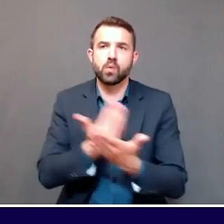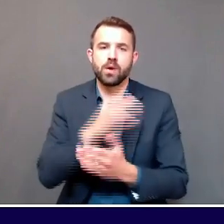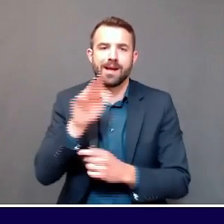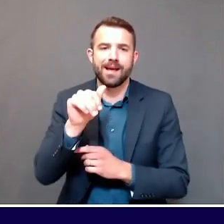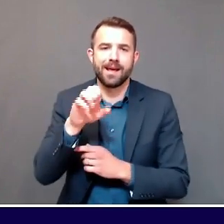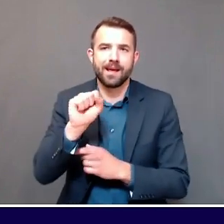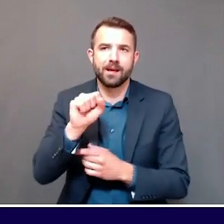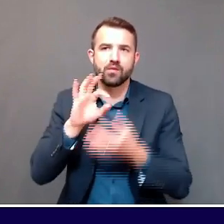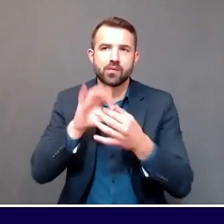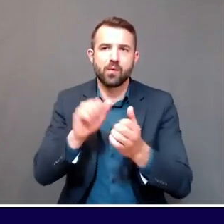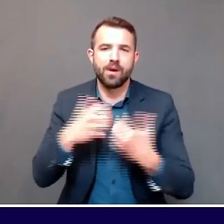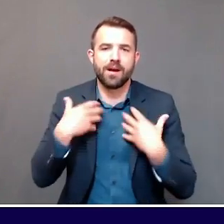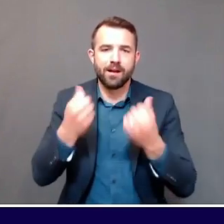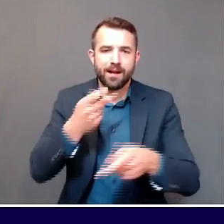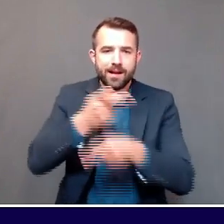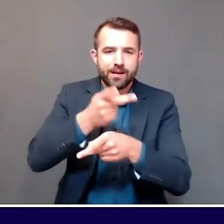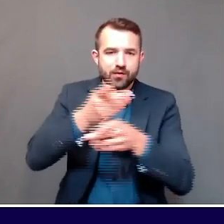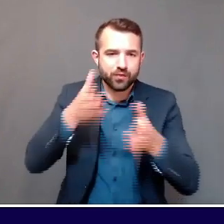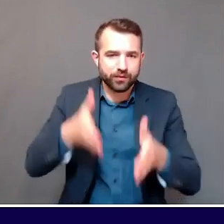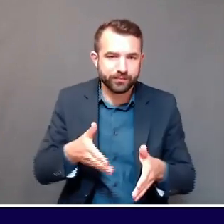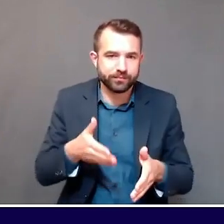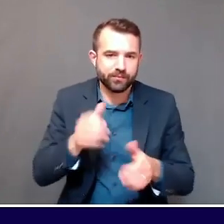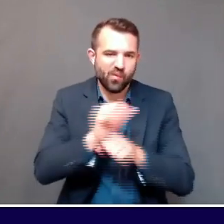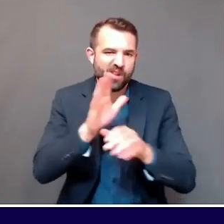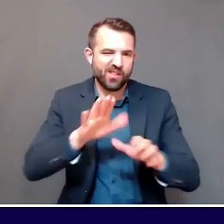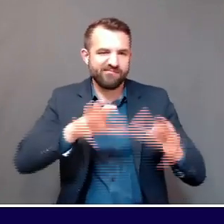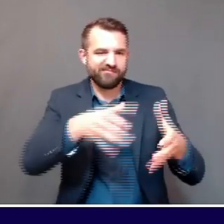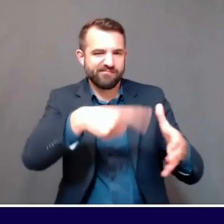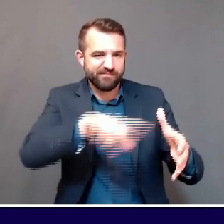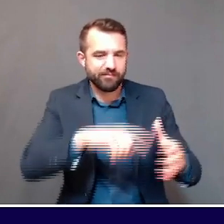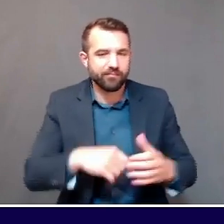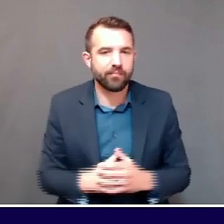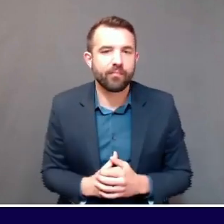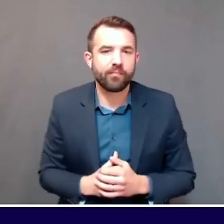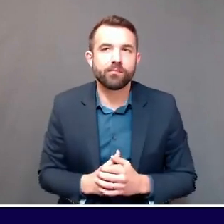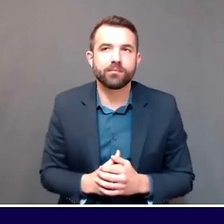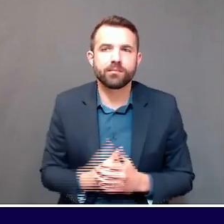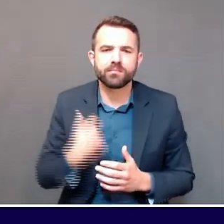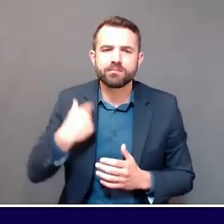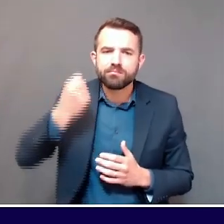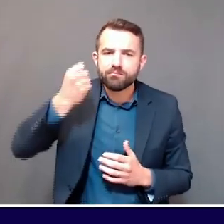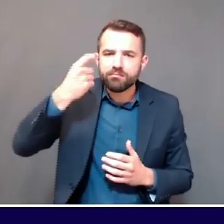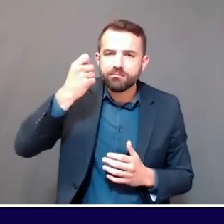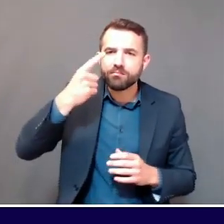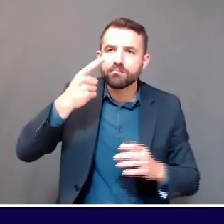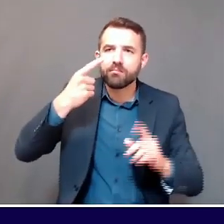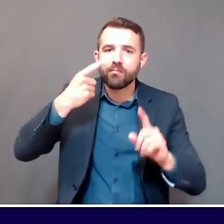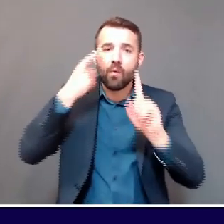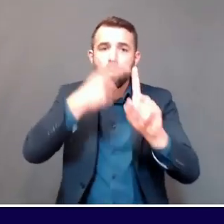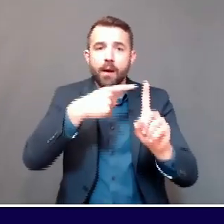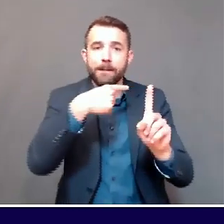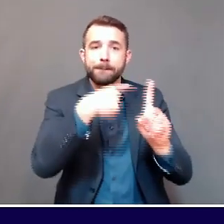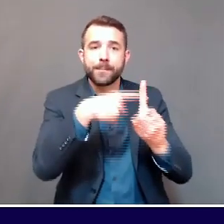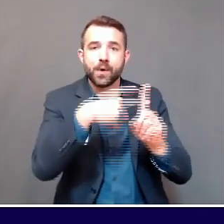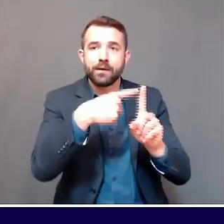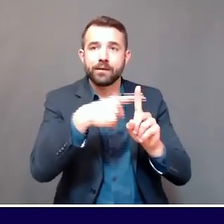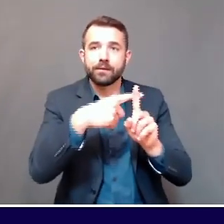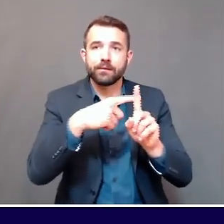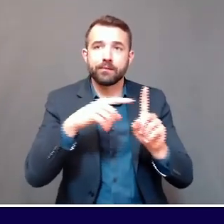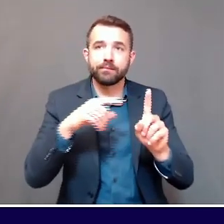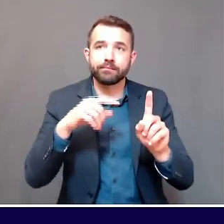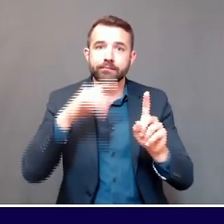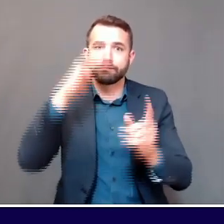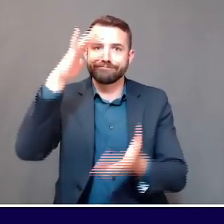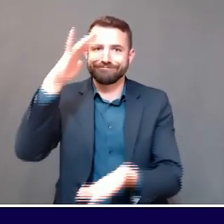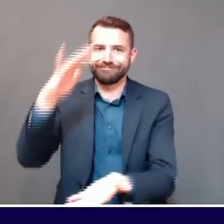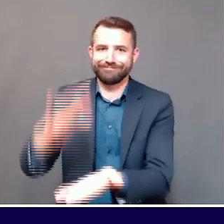healthcare workers. I understand the point positivity rate has gone down from week to week. So it was a week ago, it